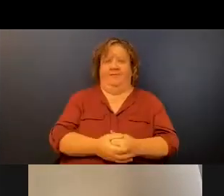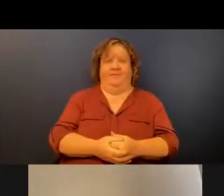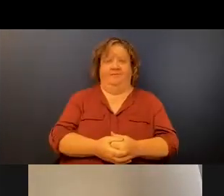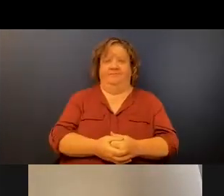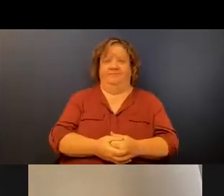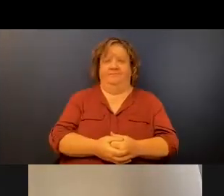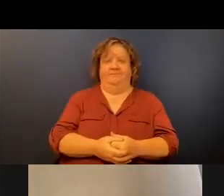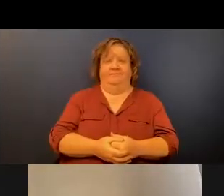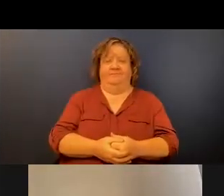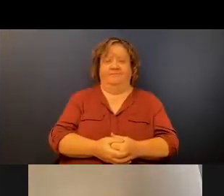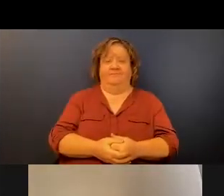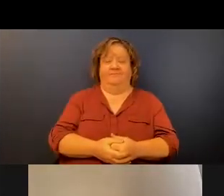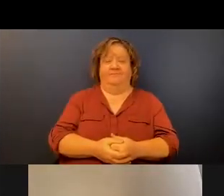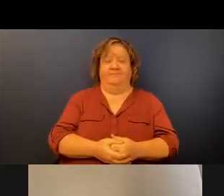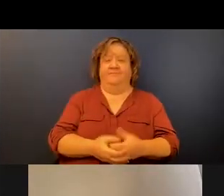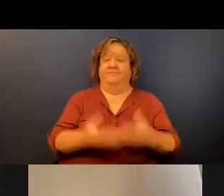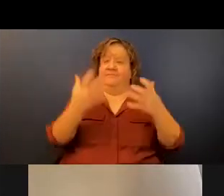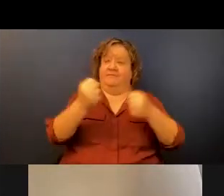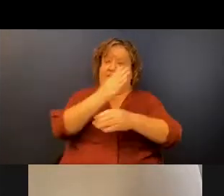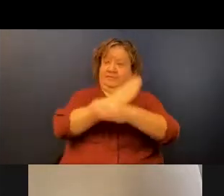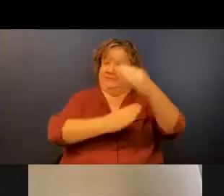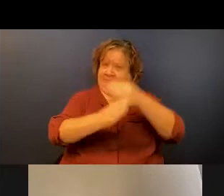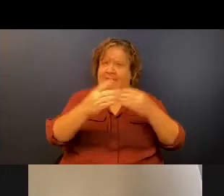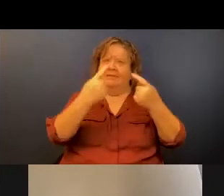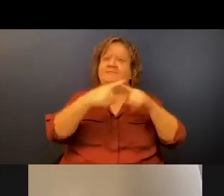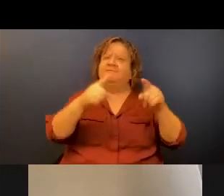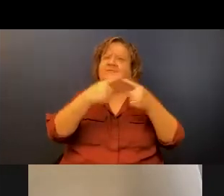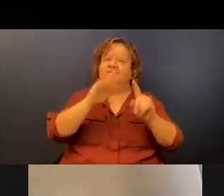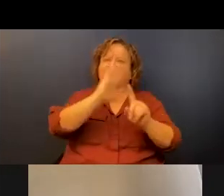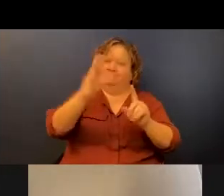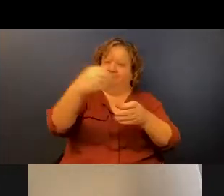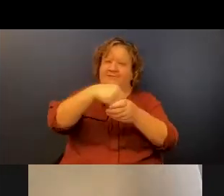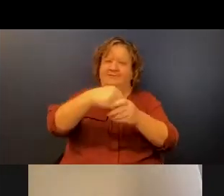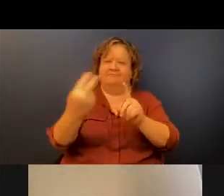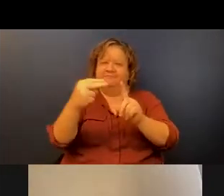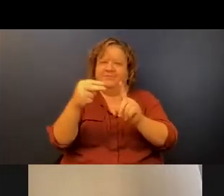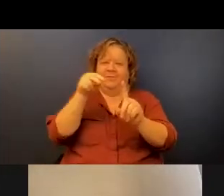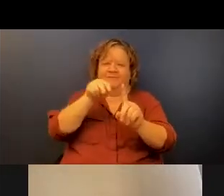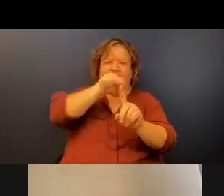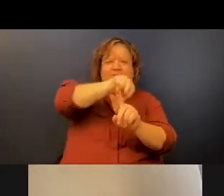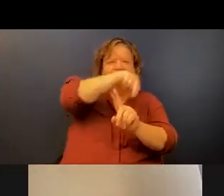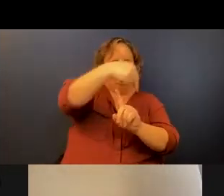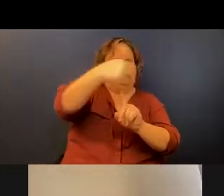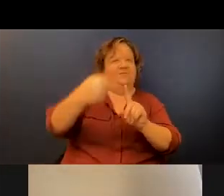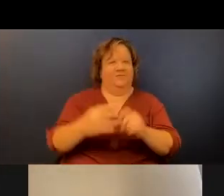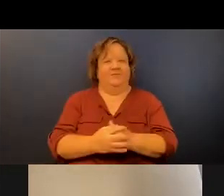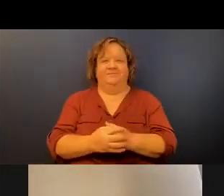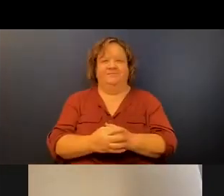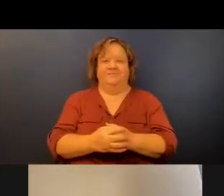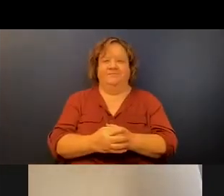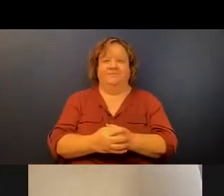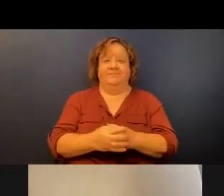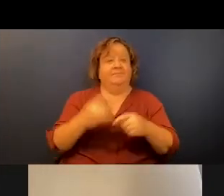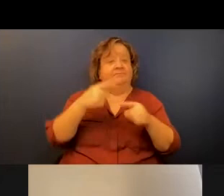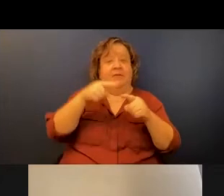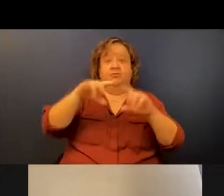Además, los lémures son disabilities muy we have. resilientes para And adaptarse a also, los they are very cambios. resilient to adapt Y to si tú change. quieres conocer If más you want